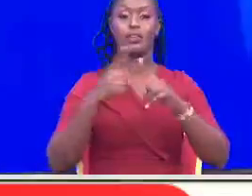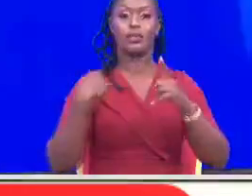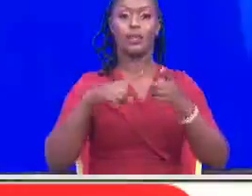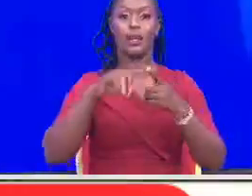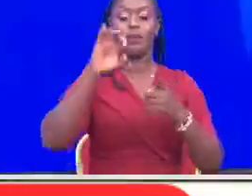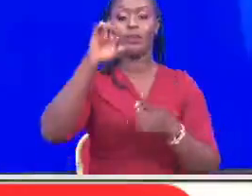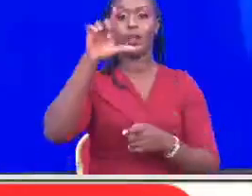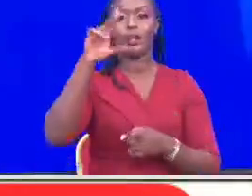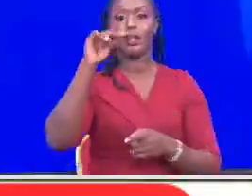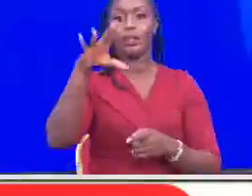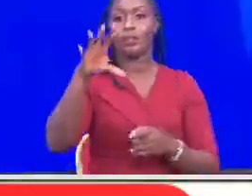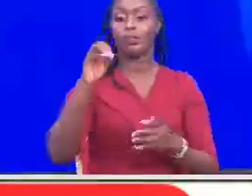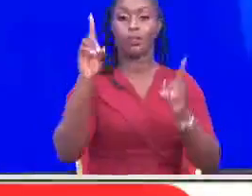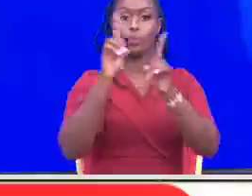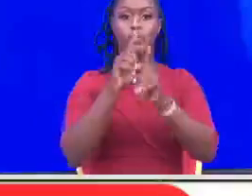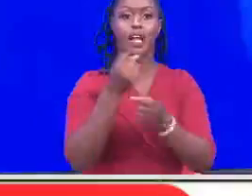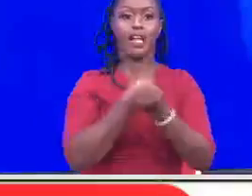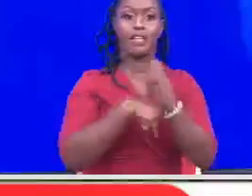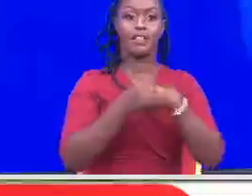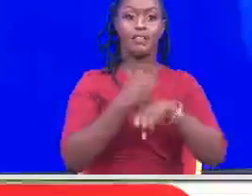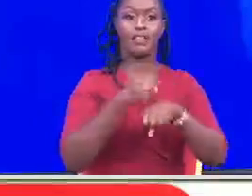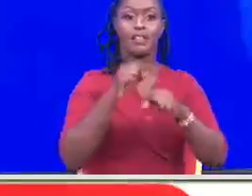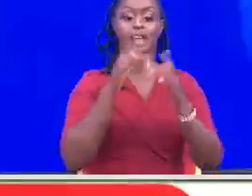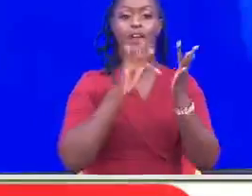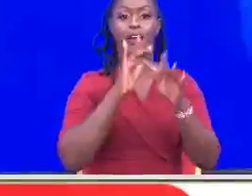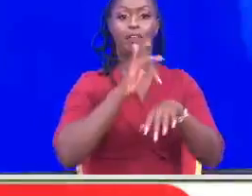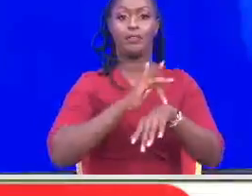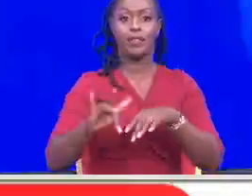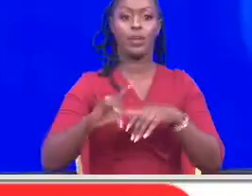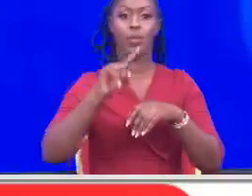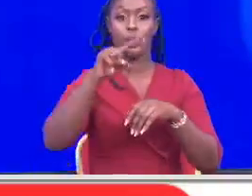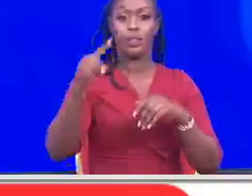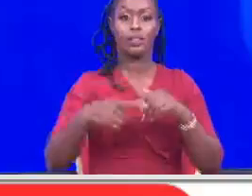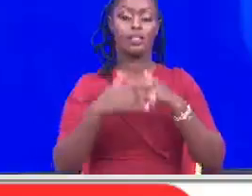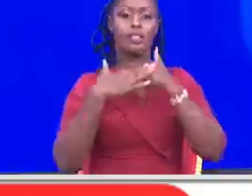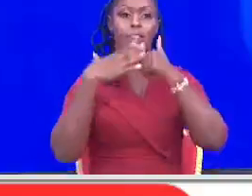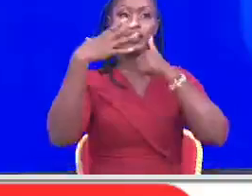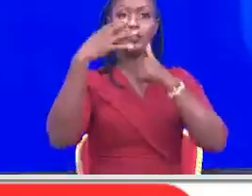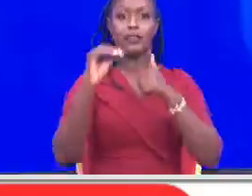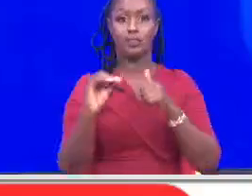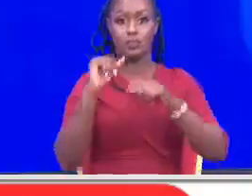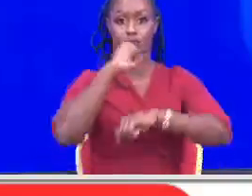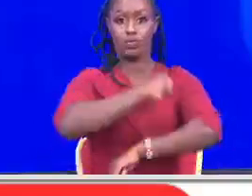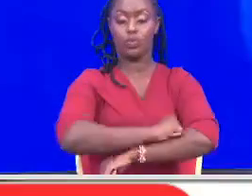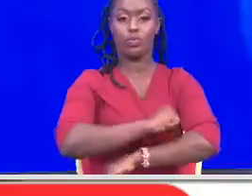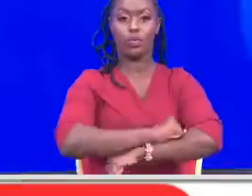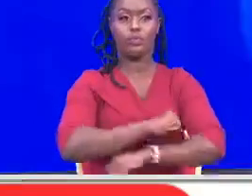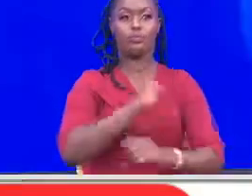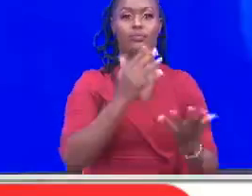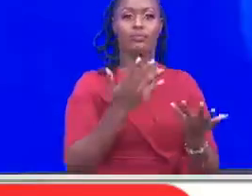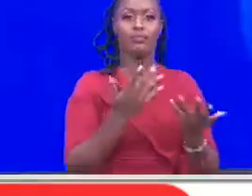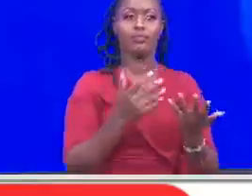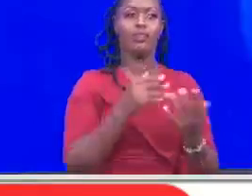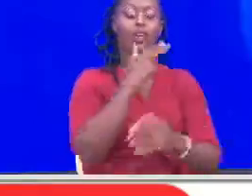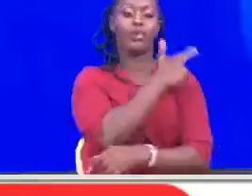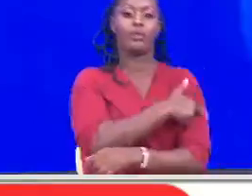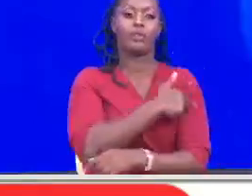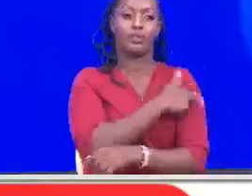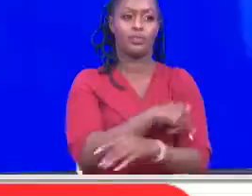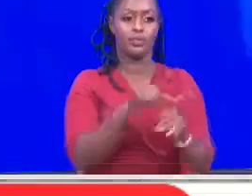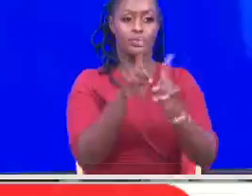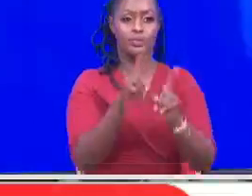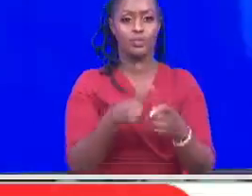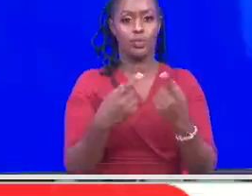see learning activities interrupted in 1,215 schools, with 314 health facilities also facing